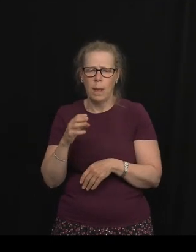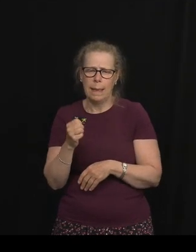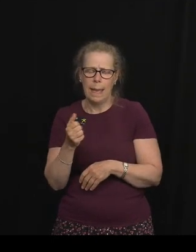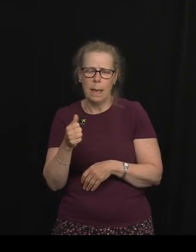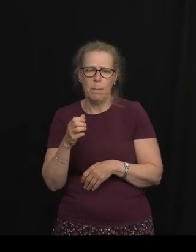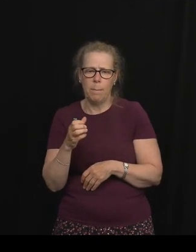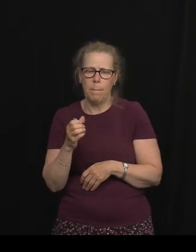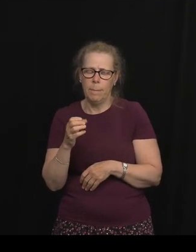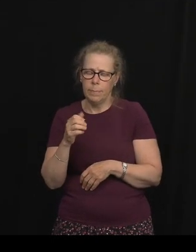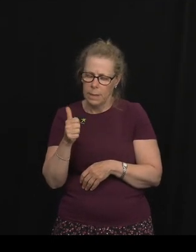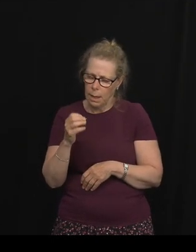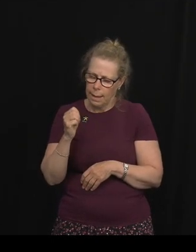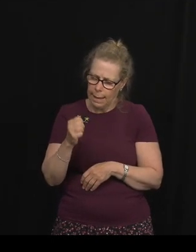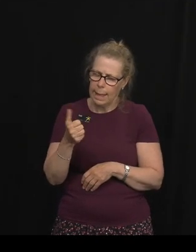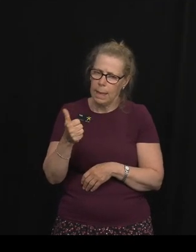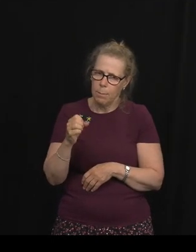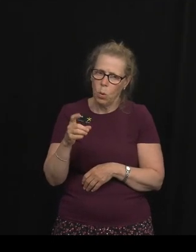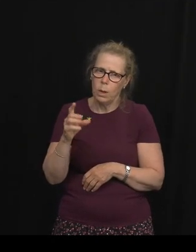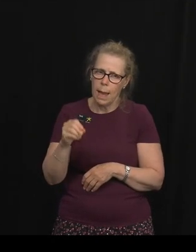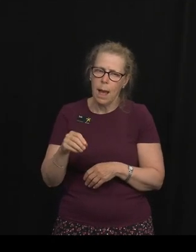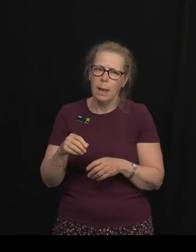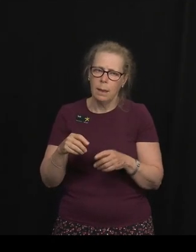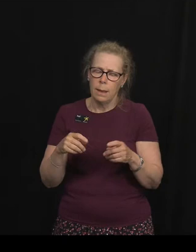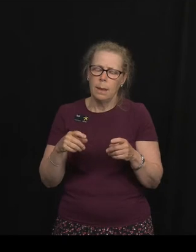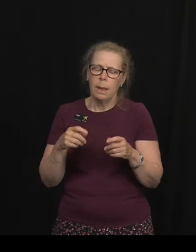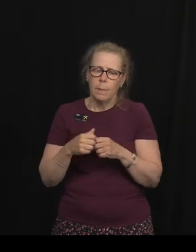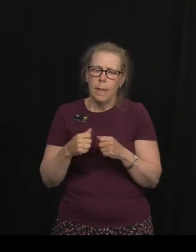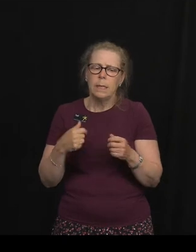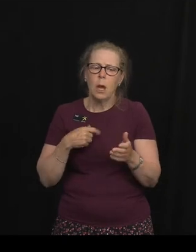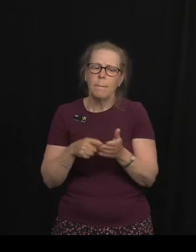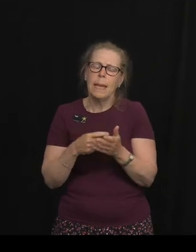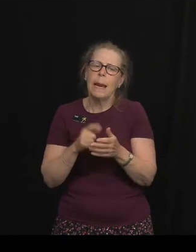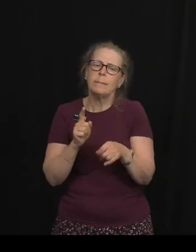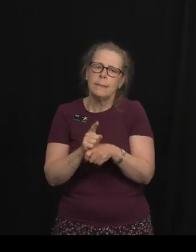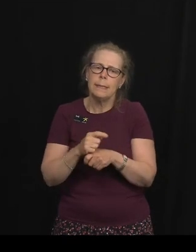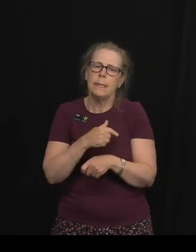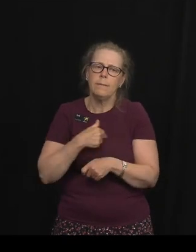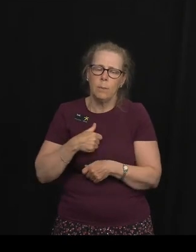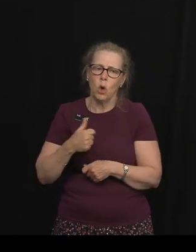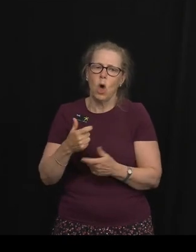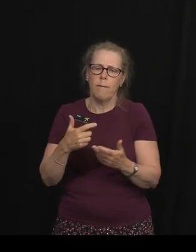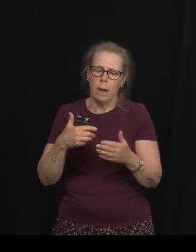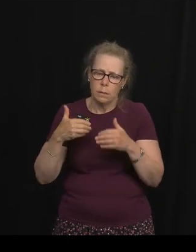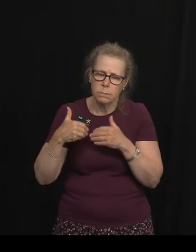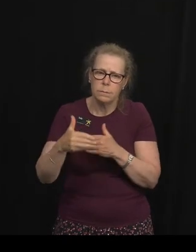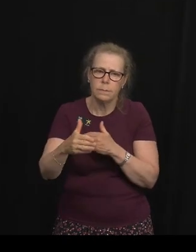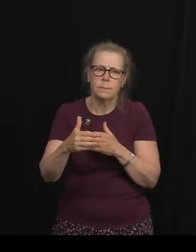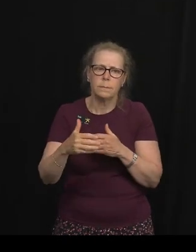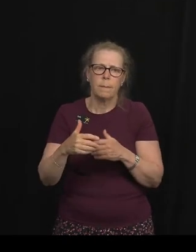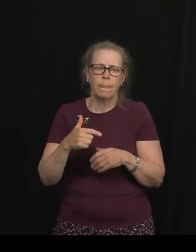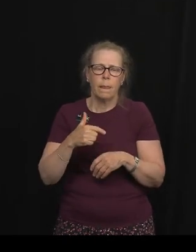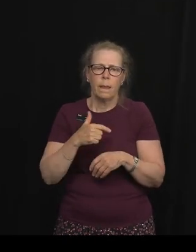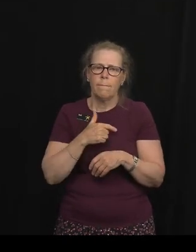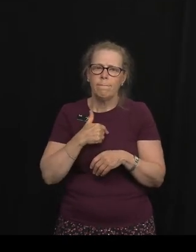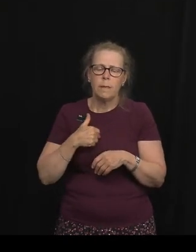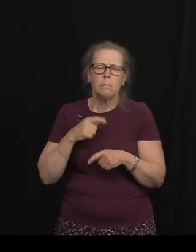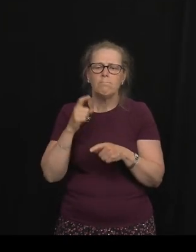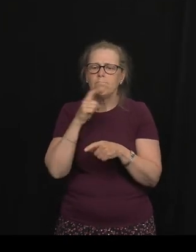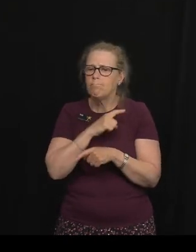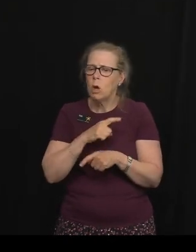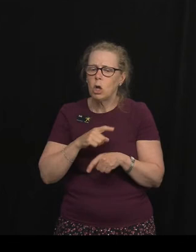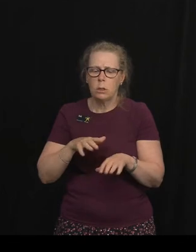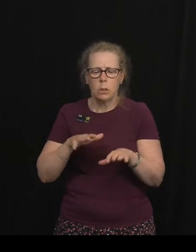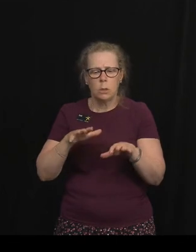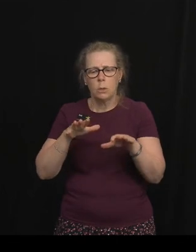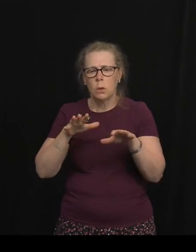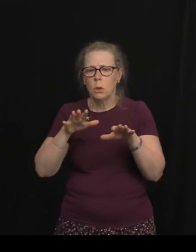think, humankind is a learning species. So, your point is absolutely right. We cannot stop